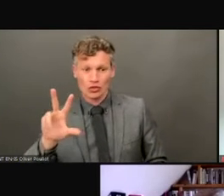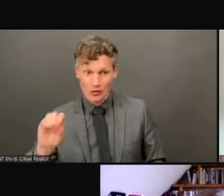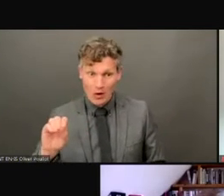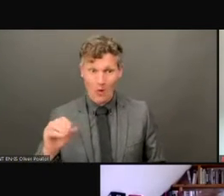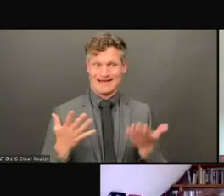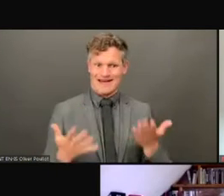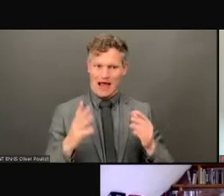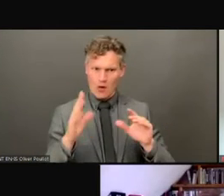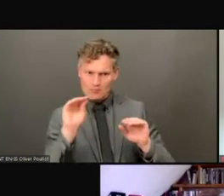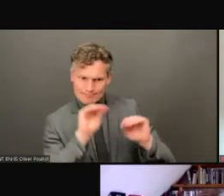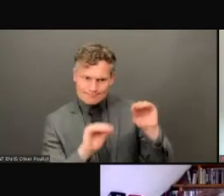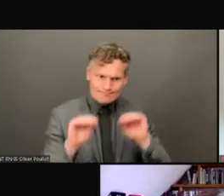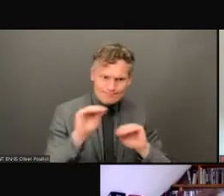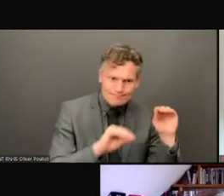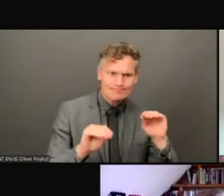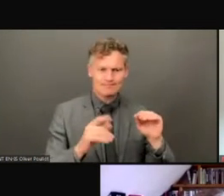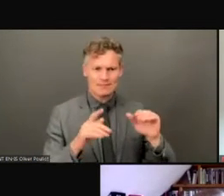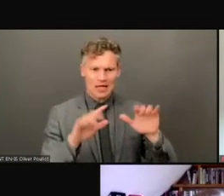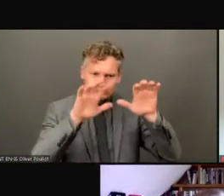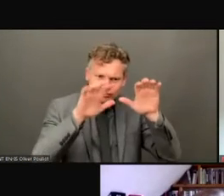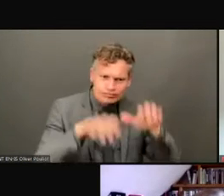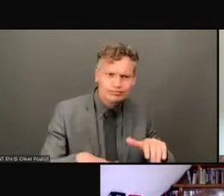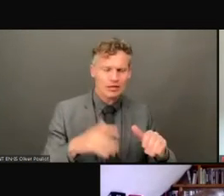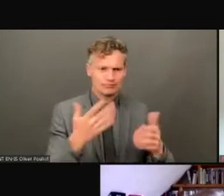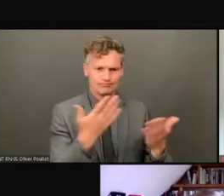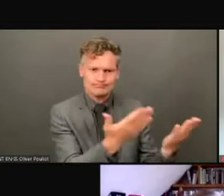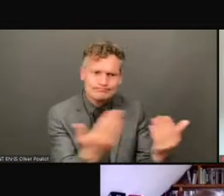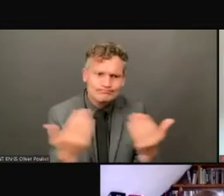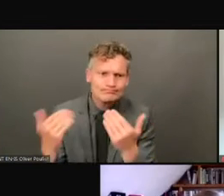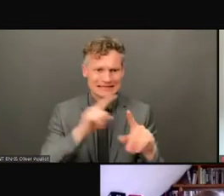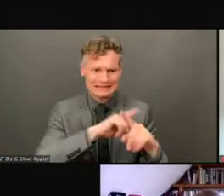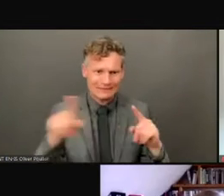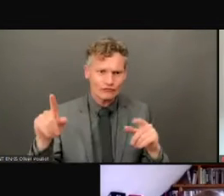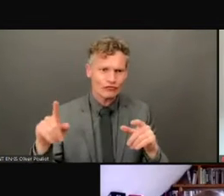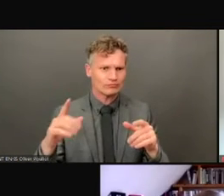process with all stakeholders, ensuring that all voices are heard.